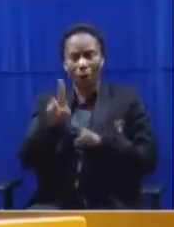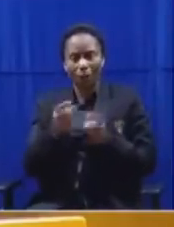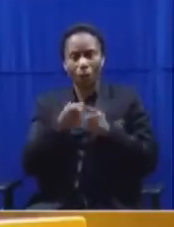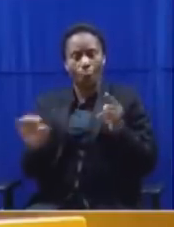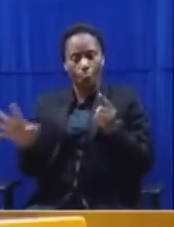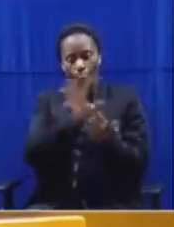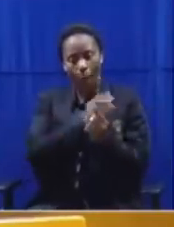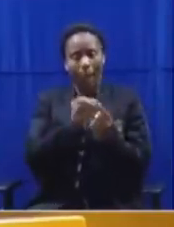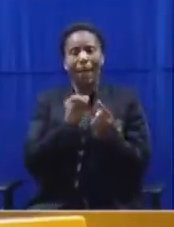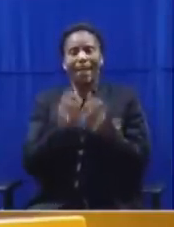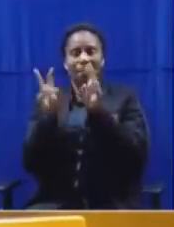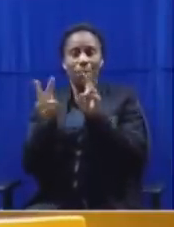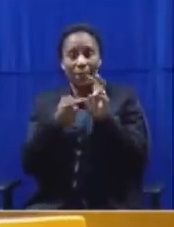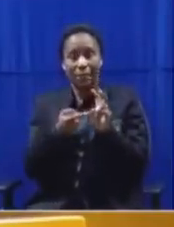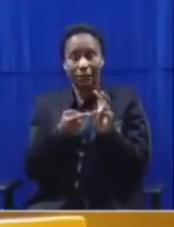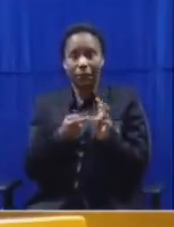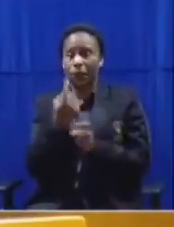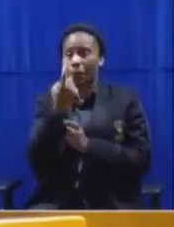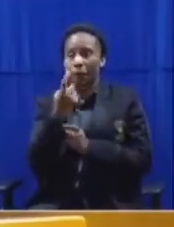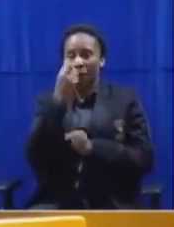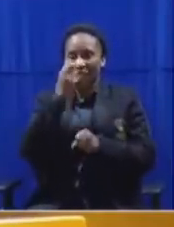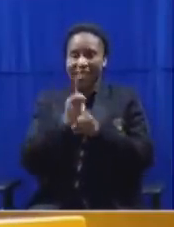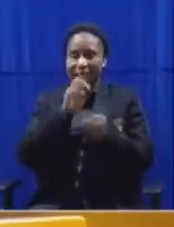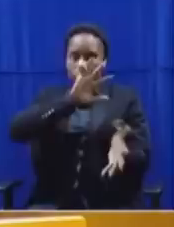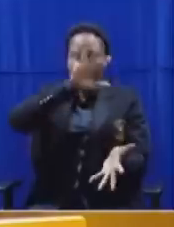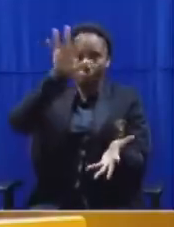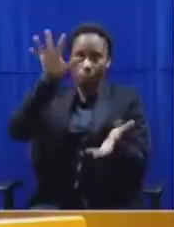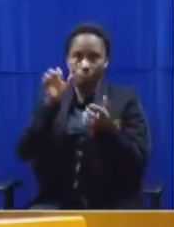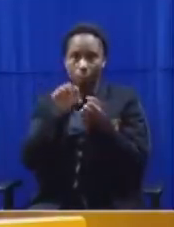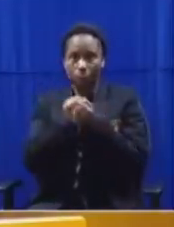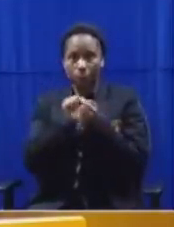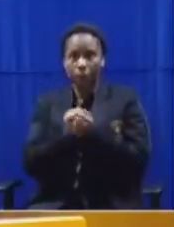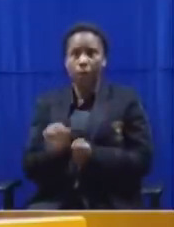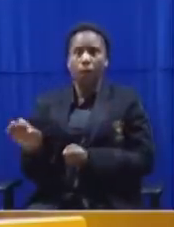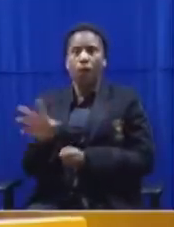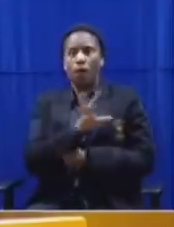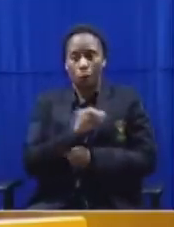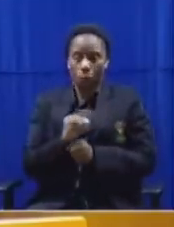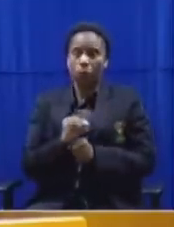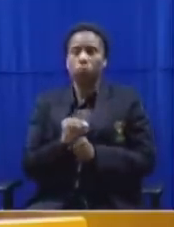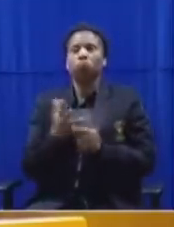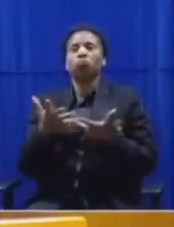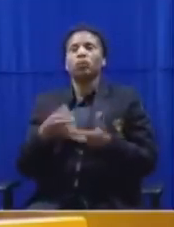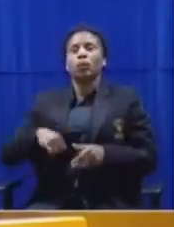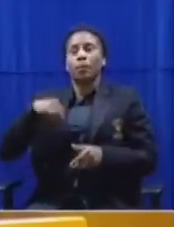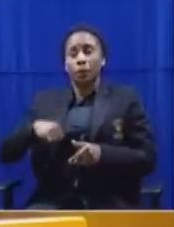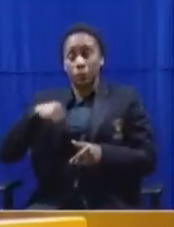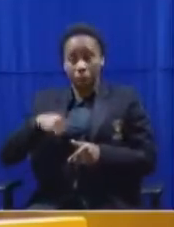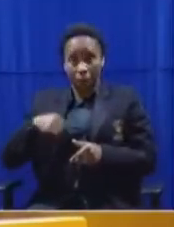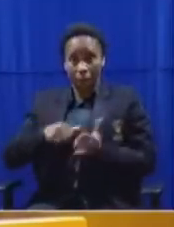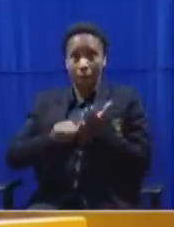issues. One is that we need to consolidate all municipal pension funds.